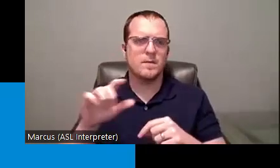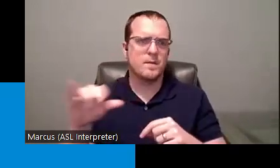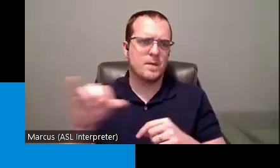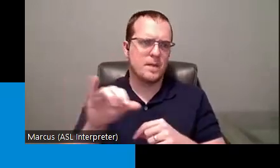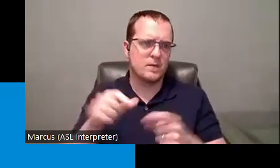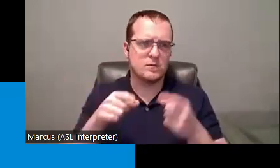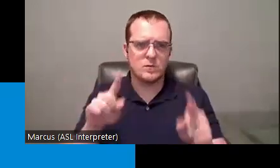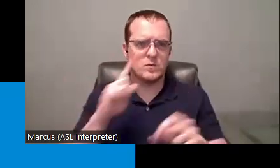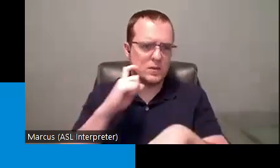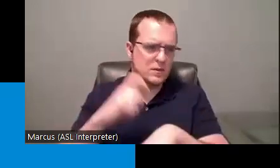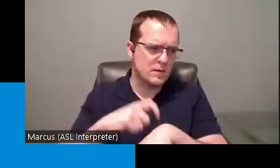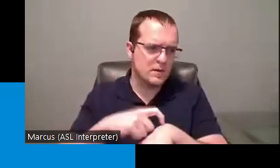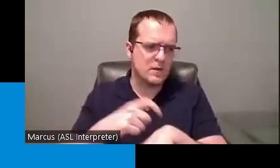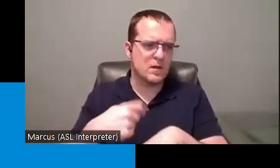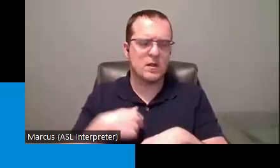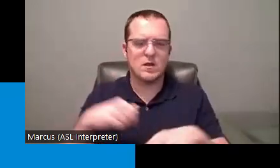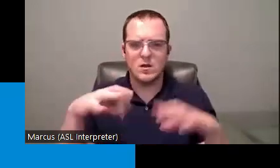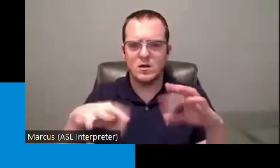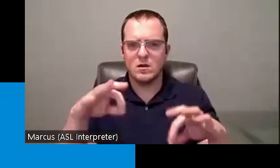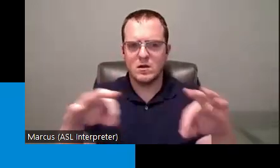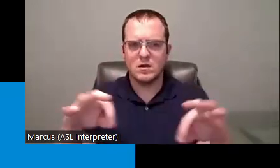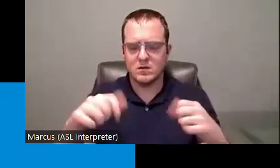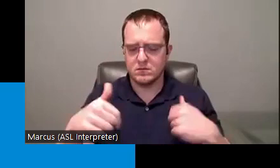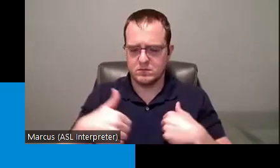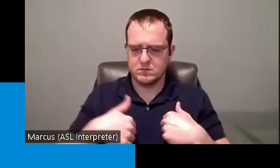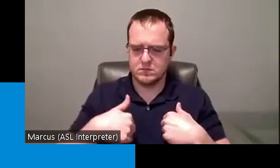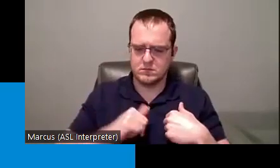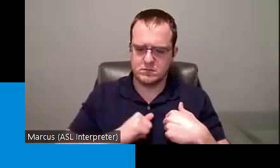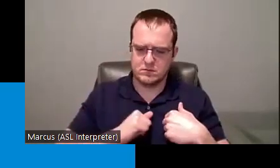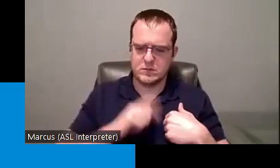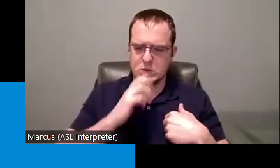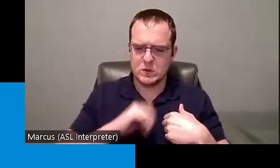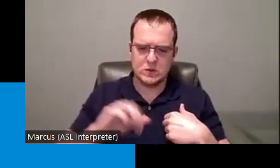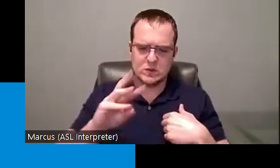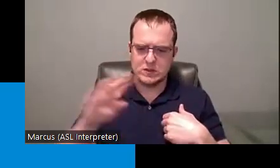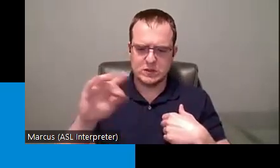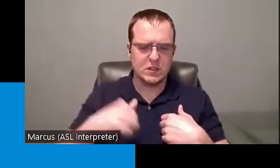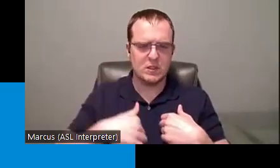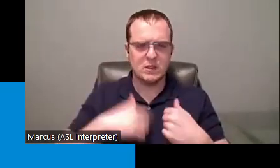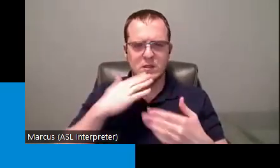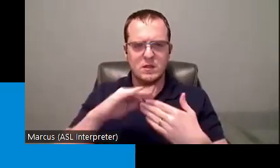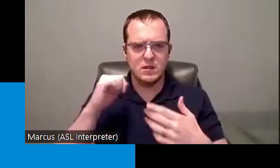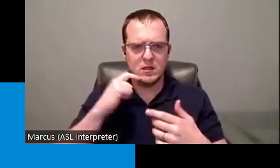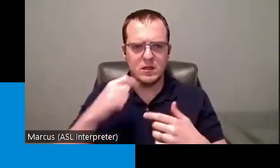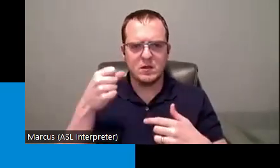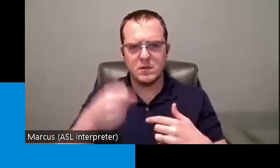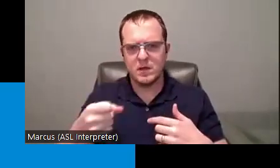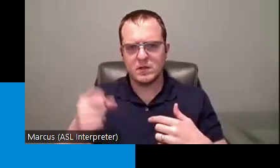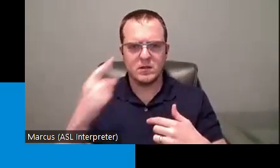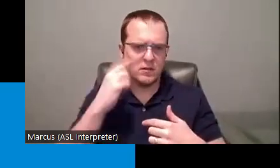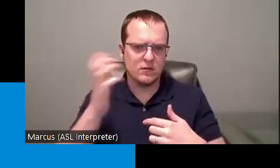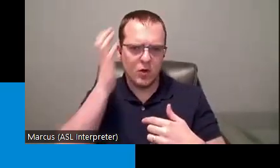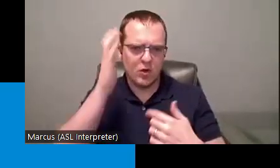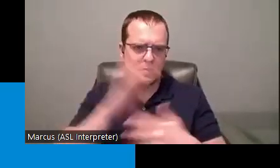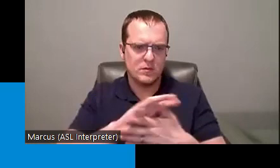this time, I've had to pick up with a bad back, and I'm 68 years old, bags and bags of garbage and